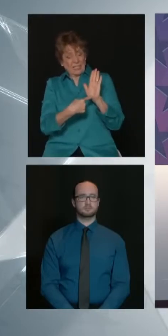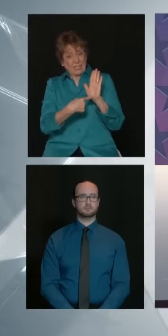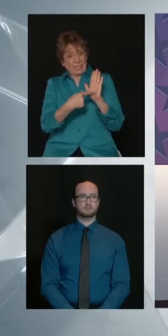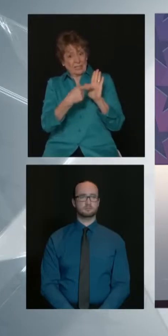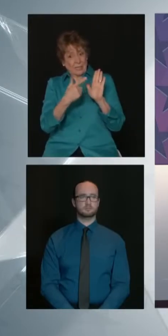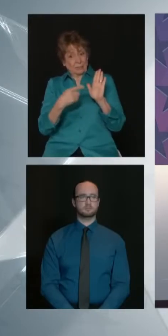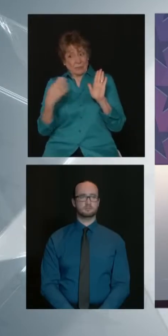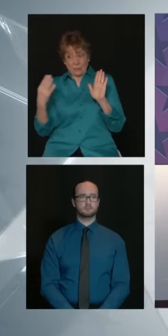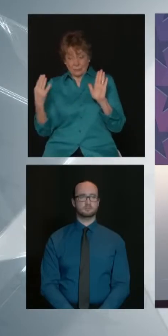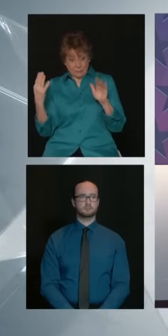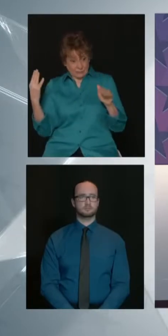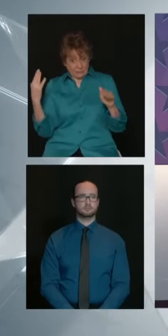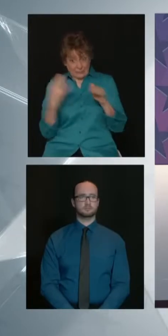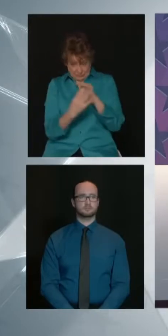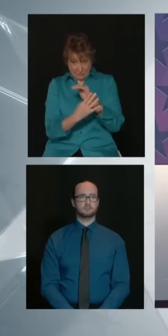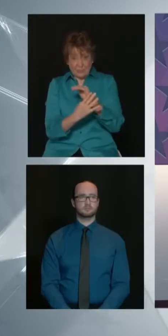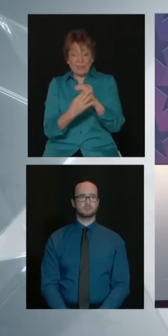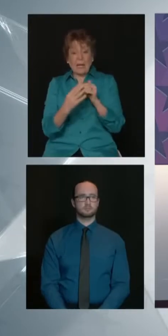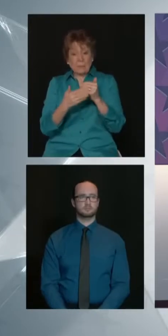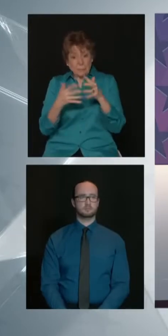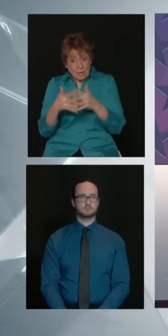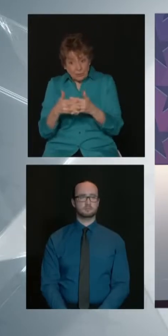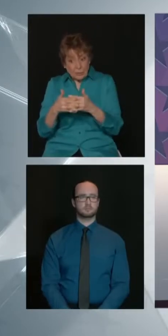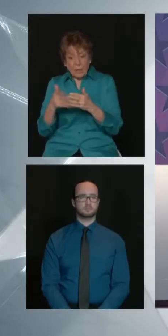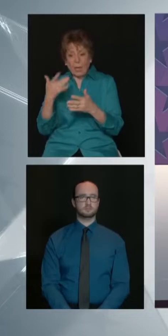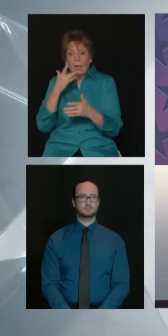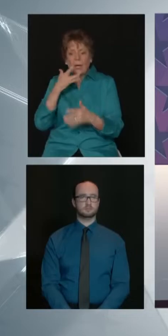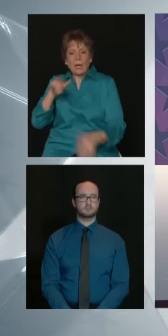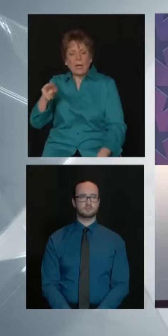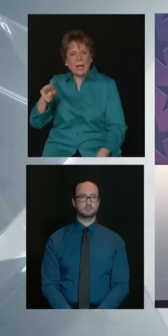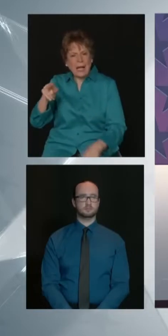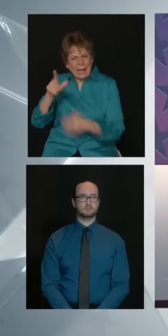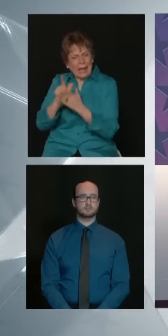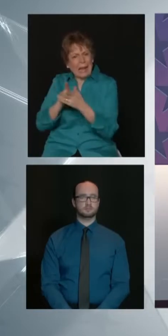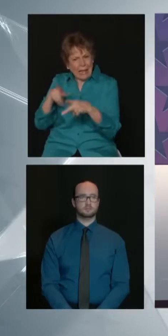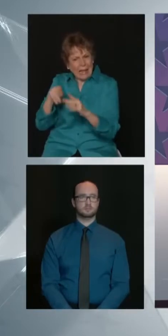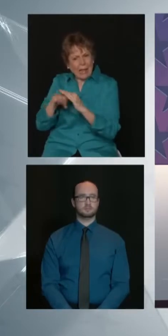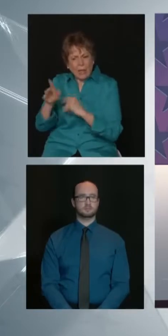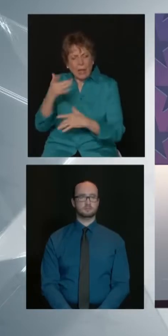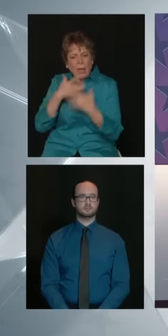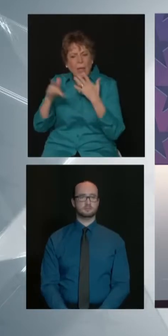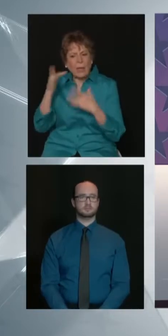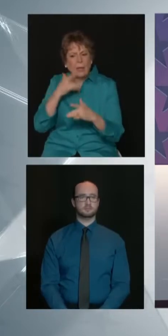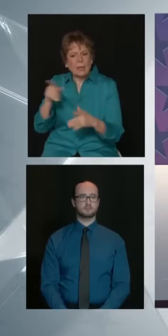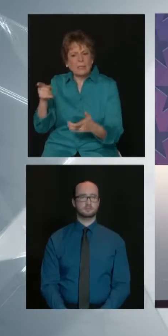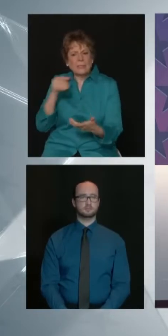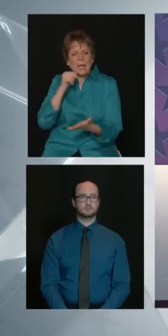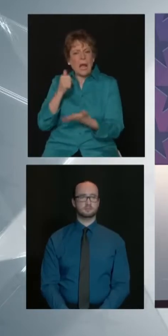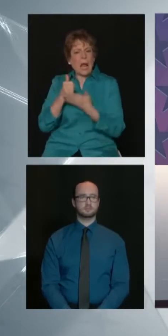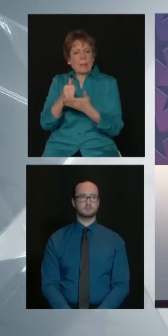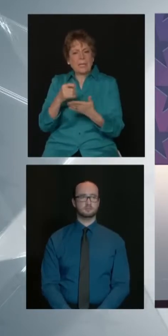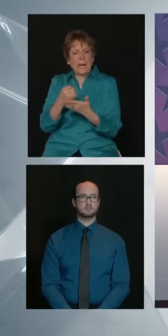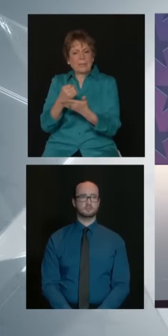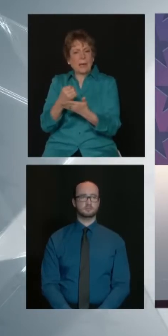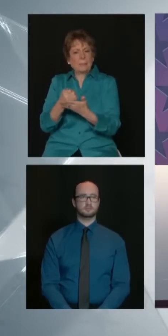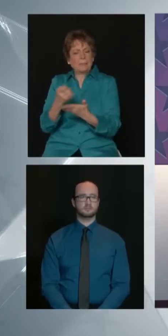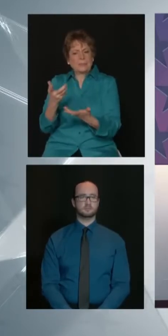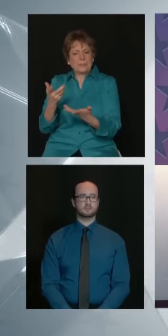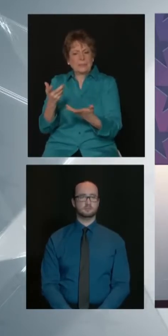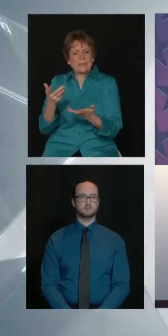economy. But this issue gets politicized over and over again from people like my opponent, Blake